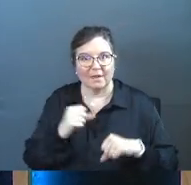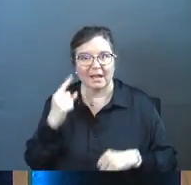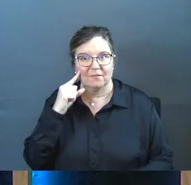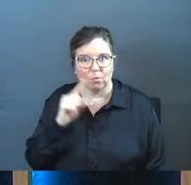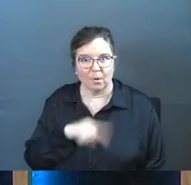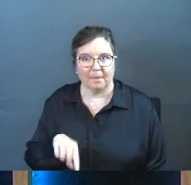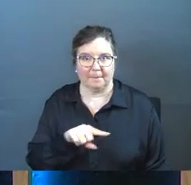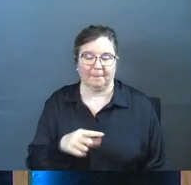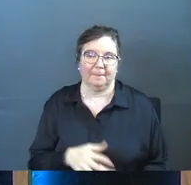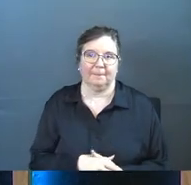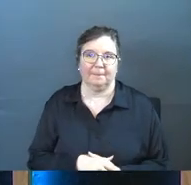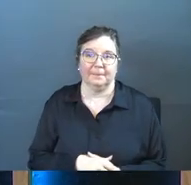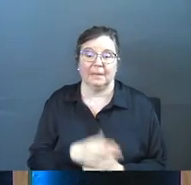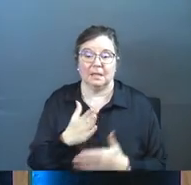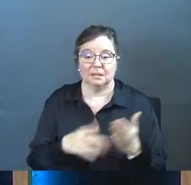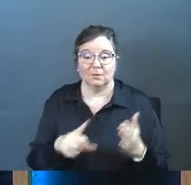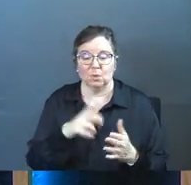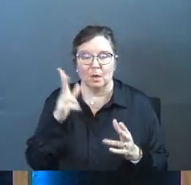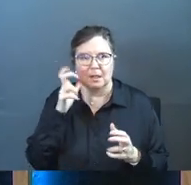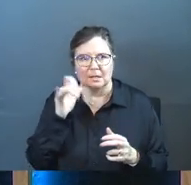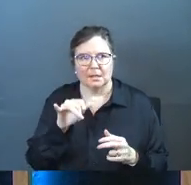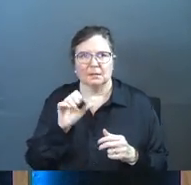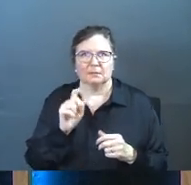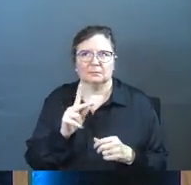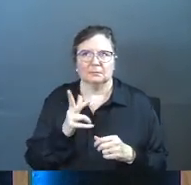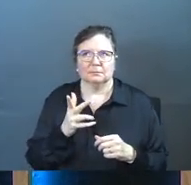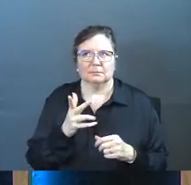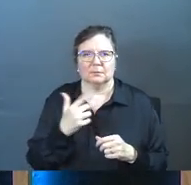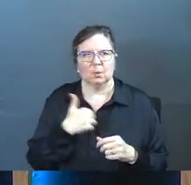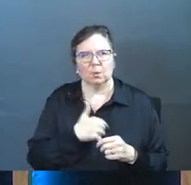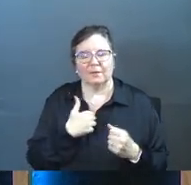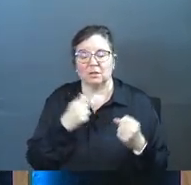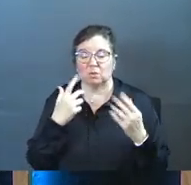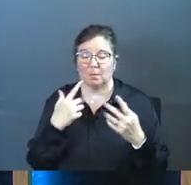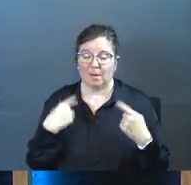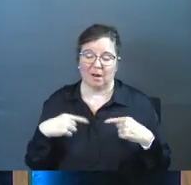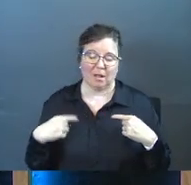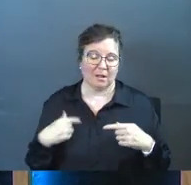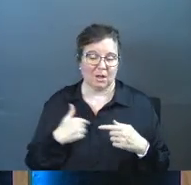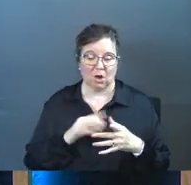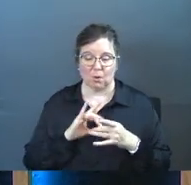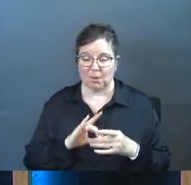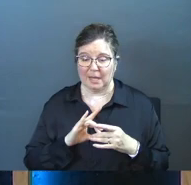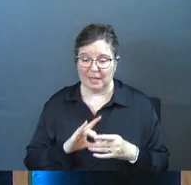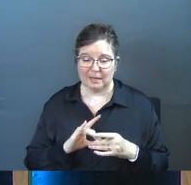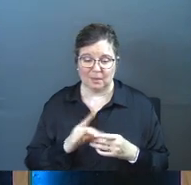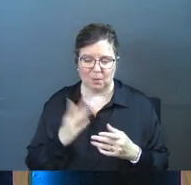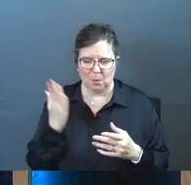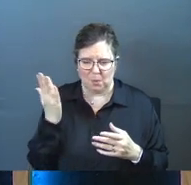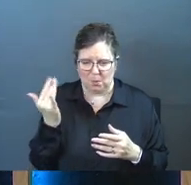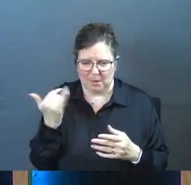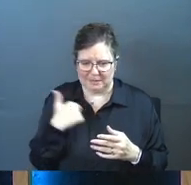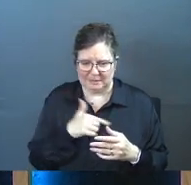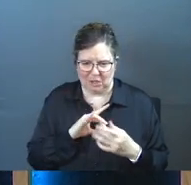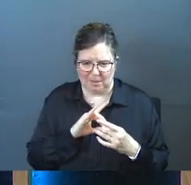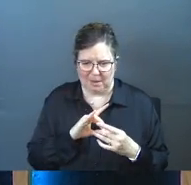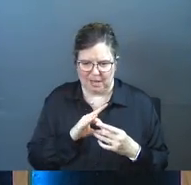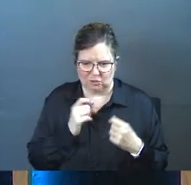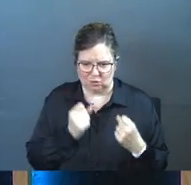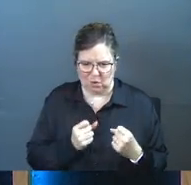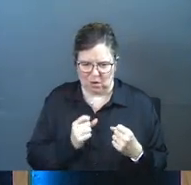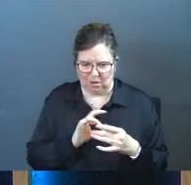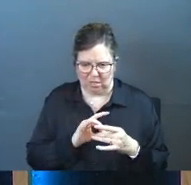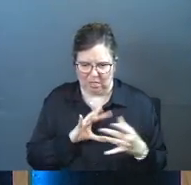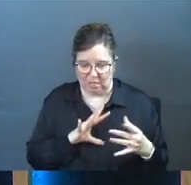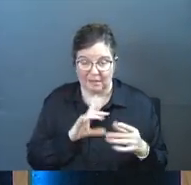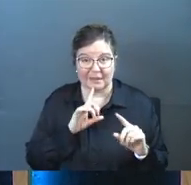fight. And some of you are listening to that and you're like, we've had so much fighting in our relationship. Why isn't our bond stronger?